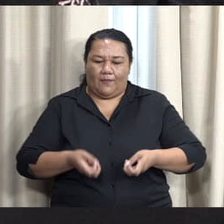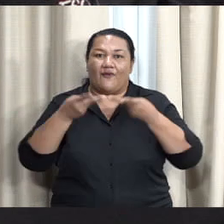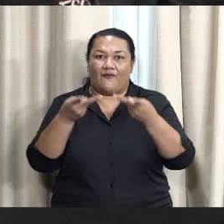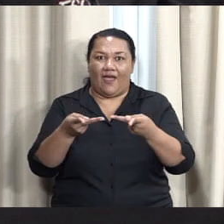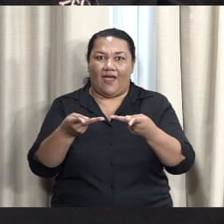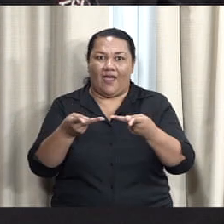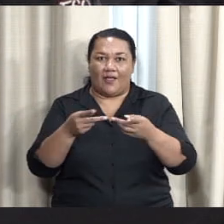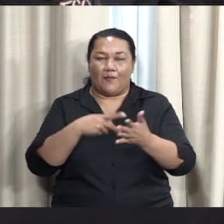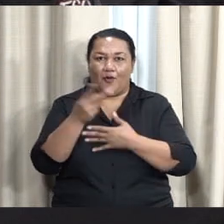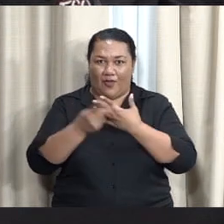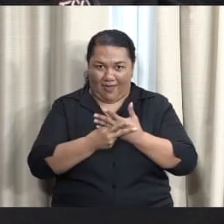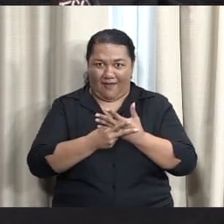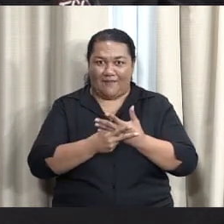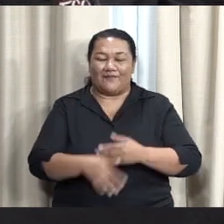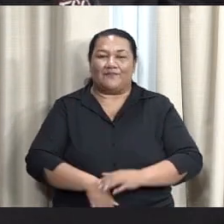thank you very much.